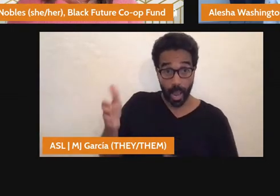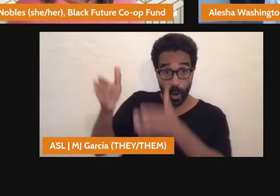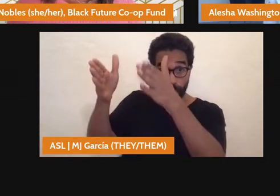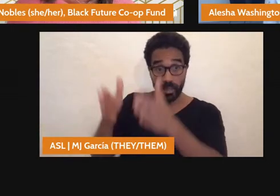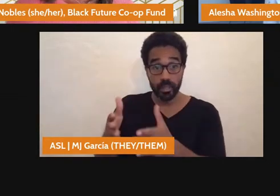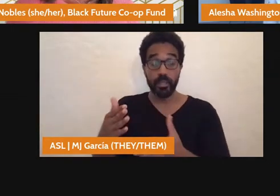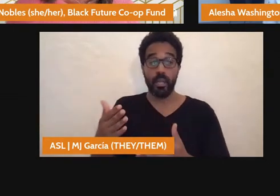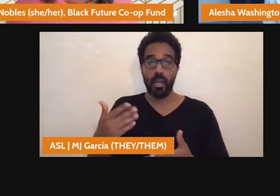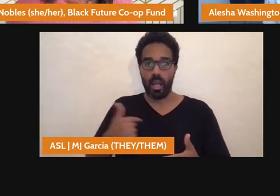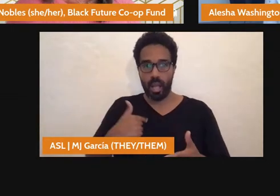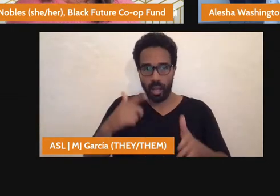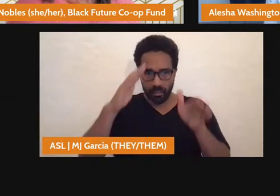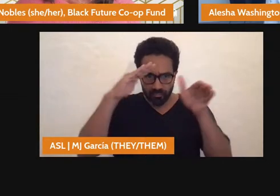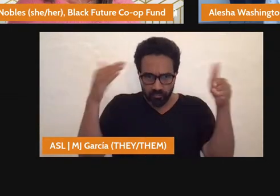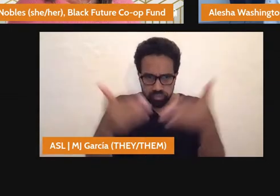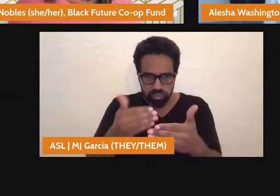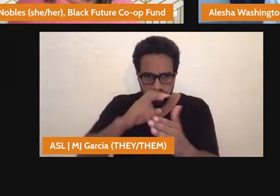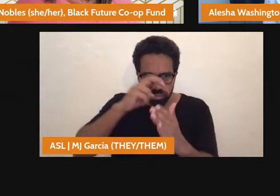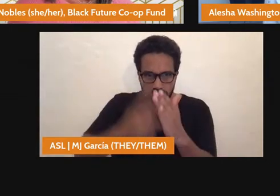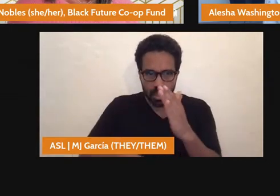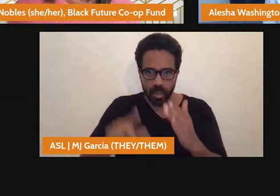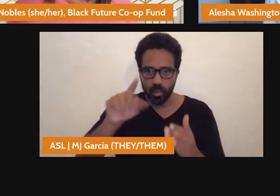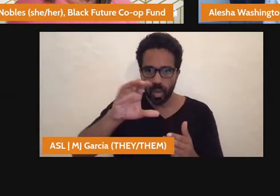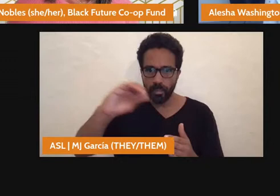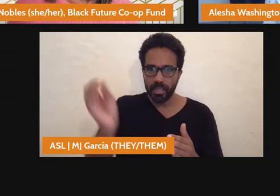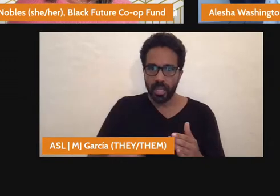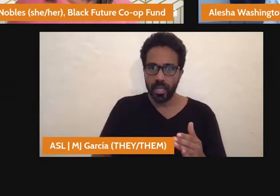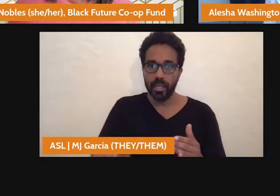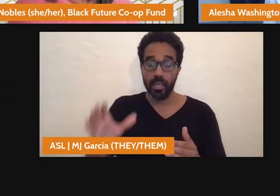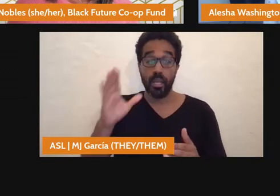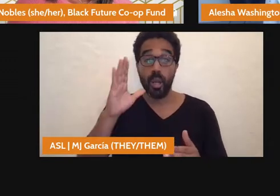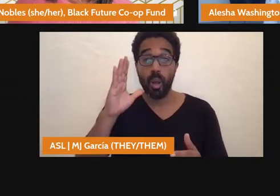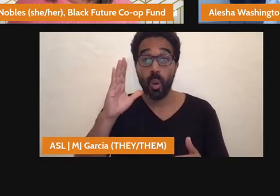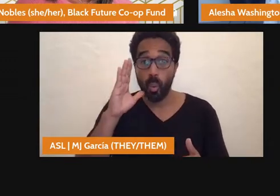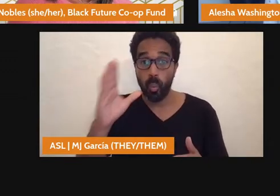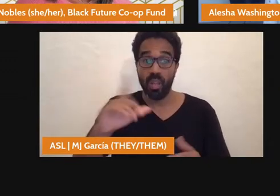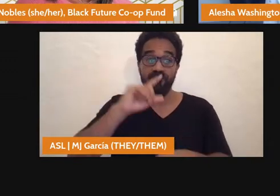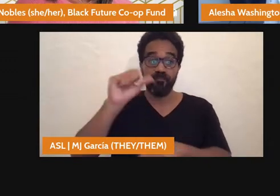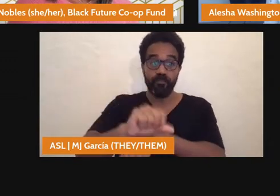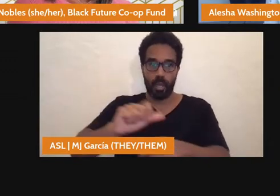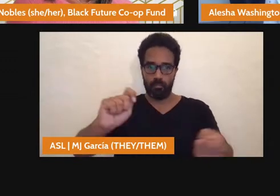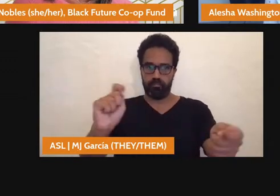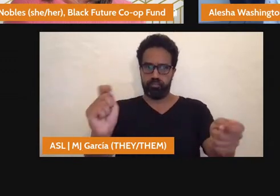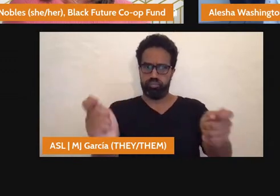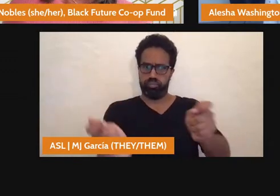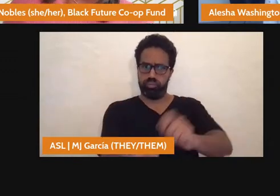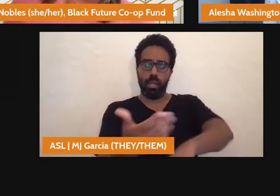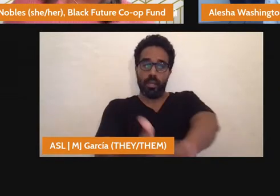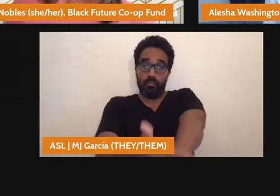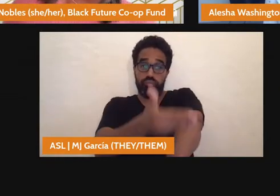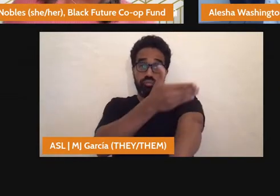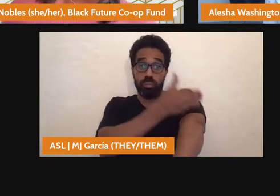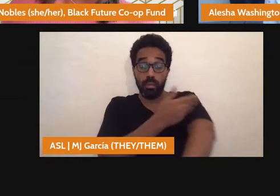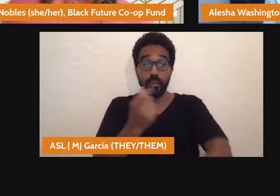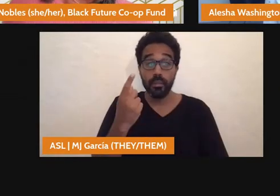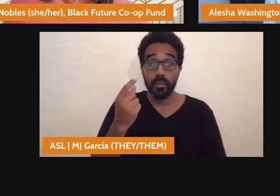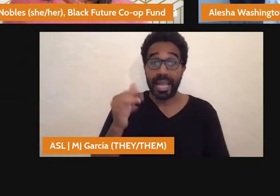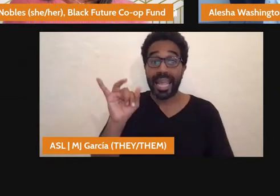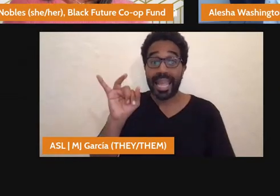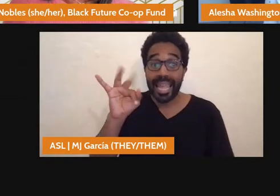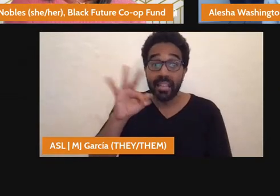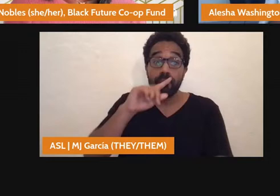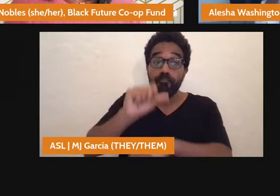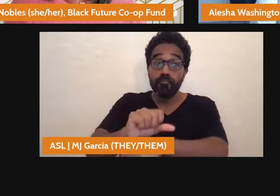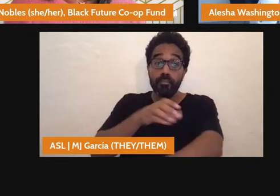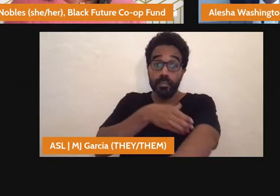is just to focus on that, and transformations happen inside the organization, given, if you have given them the power to make that